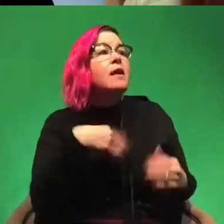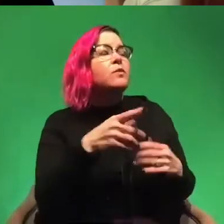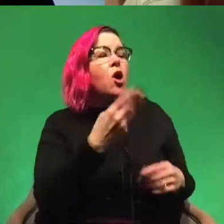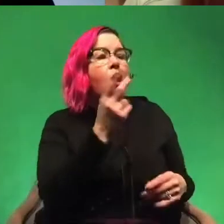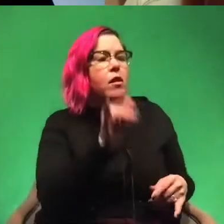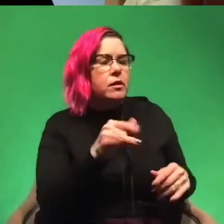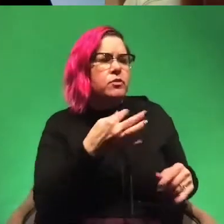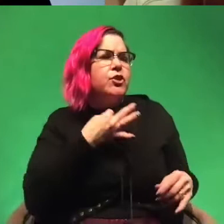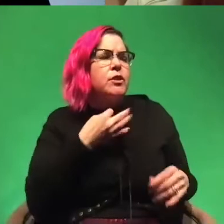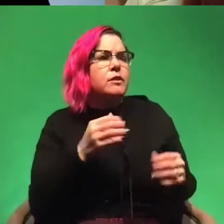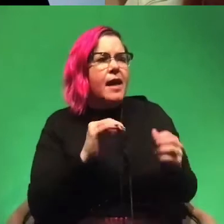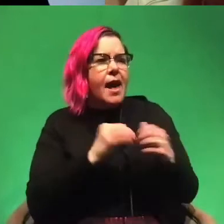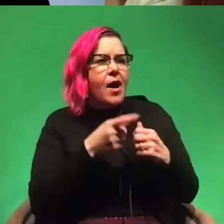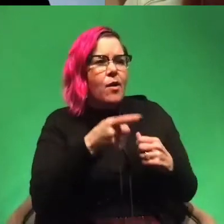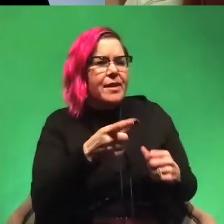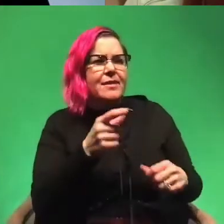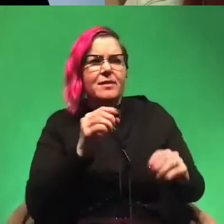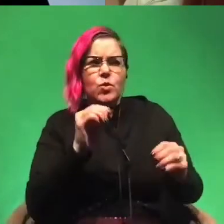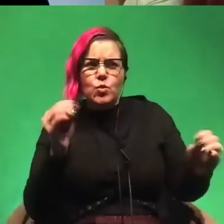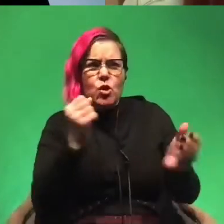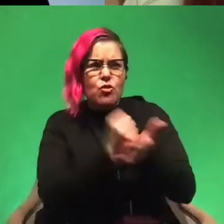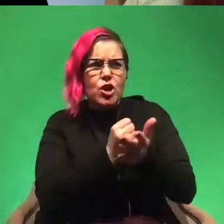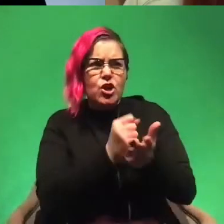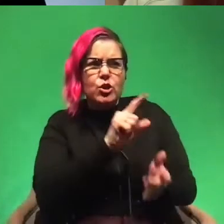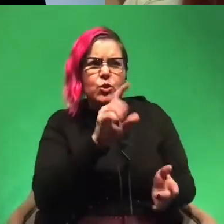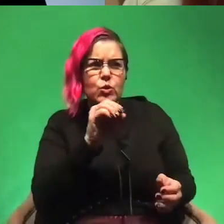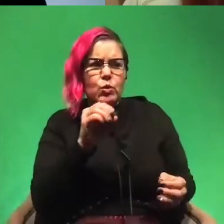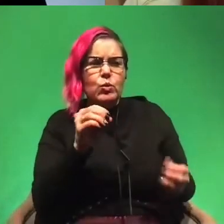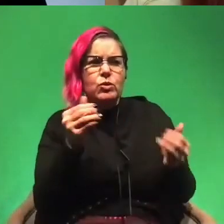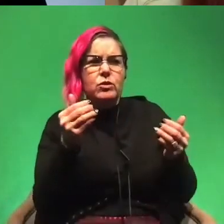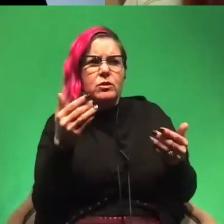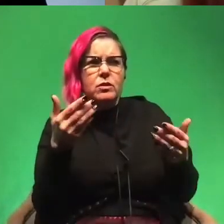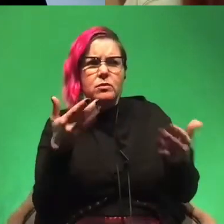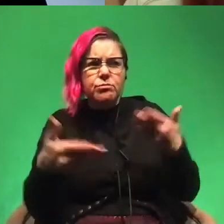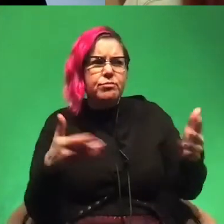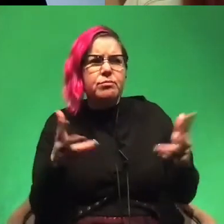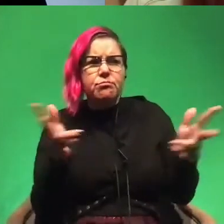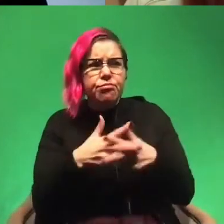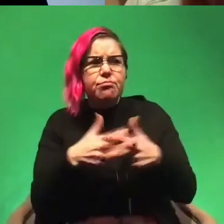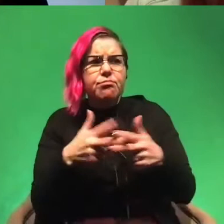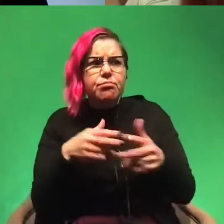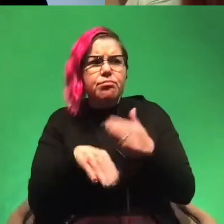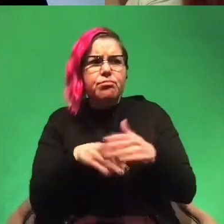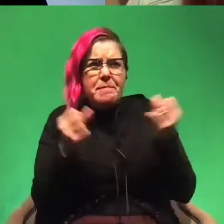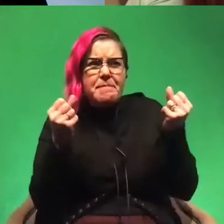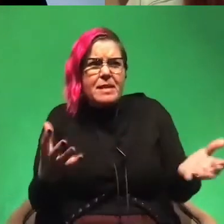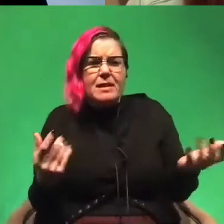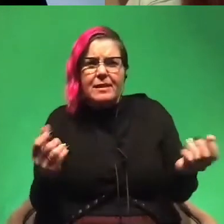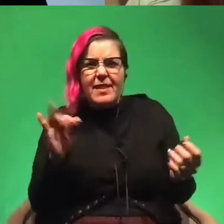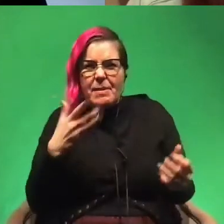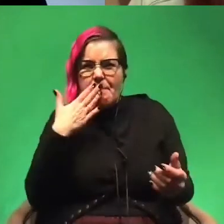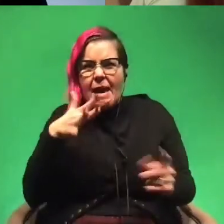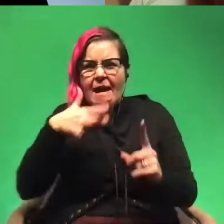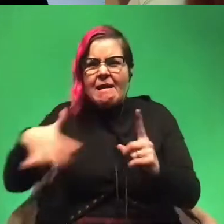English would like to know, how do these unaccredited roadside zoos manage to breed so many cubs successfully when animals are kept in such poor